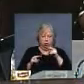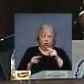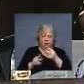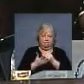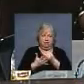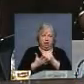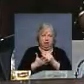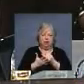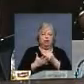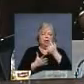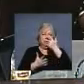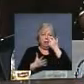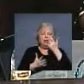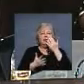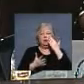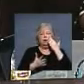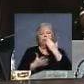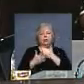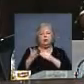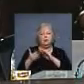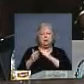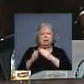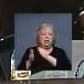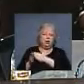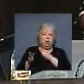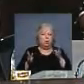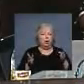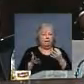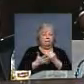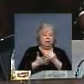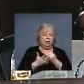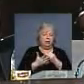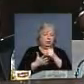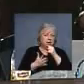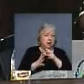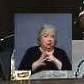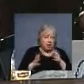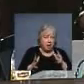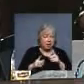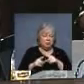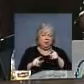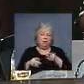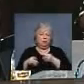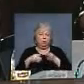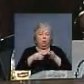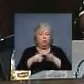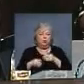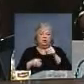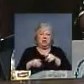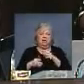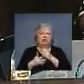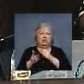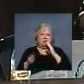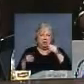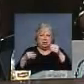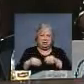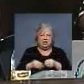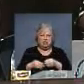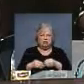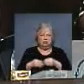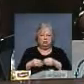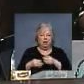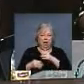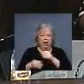I know there are some citywide funds, and I know we don't have a lot, but this corridor definitely needs some attention. And